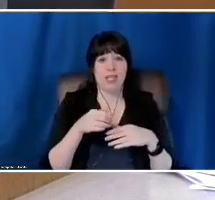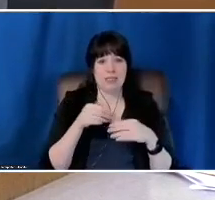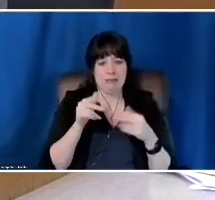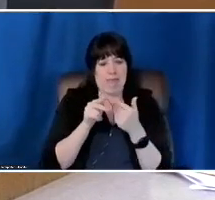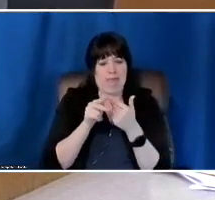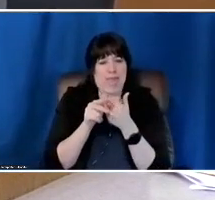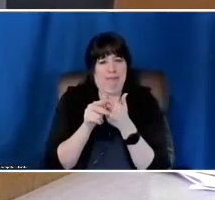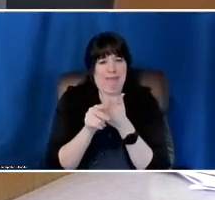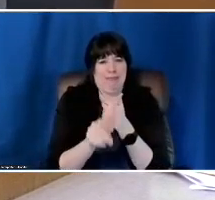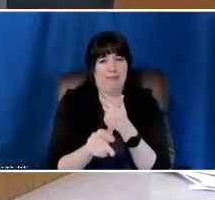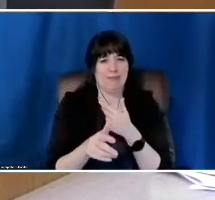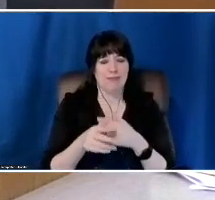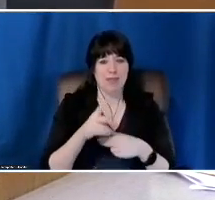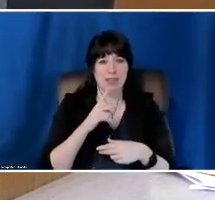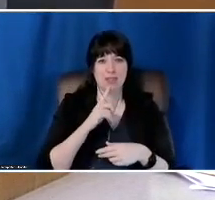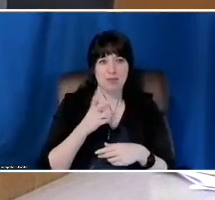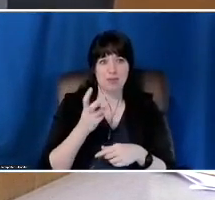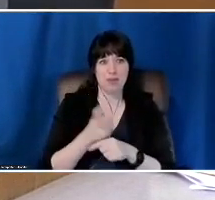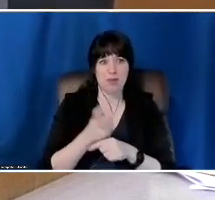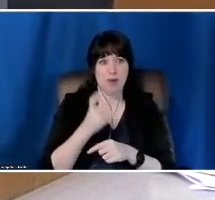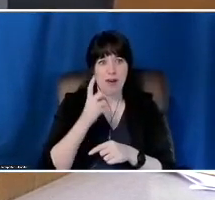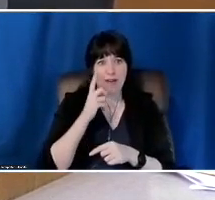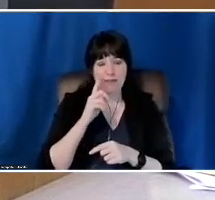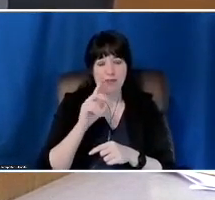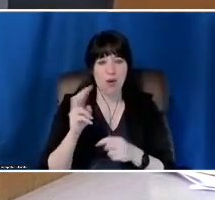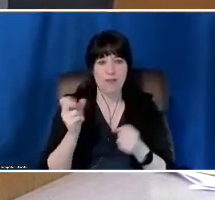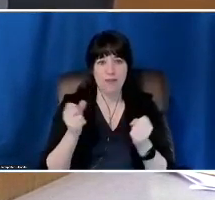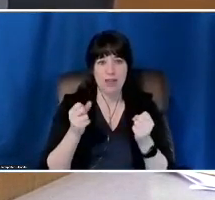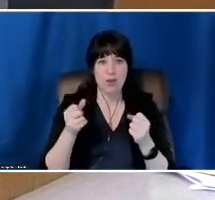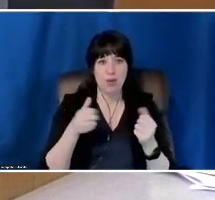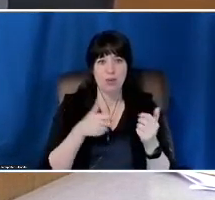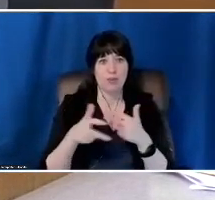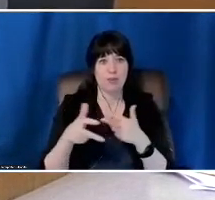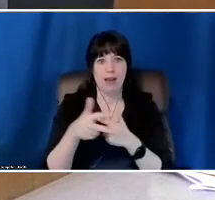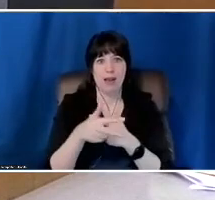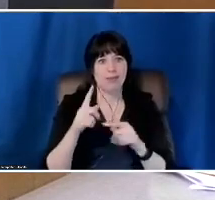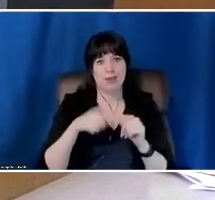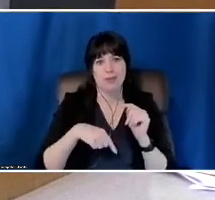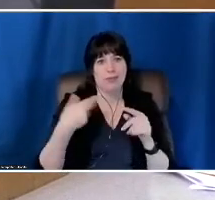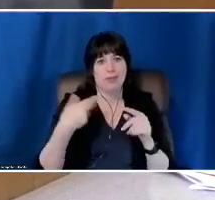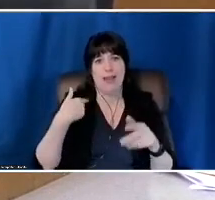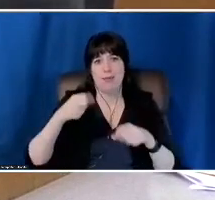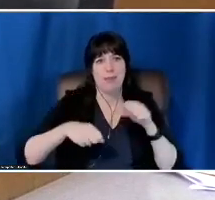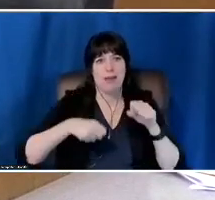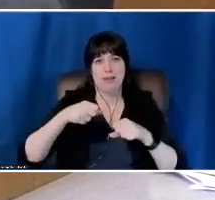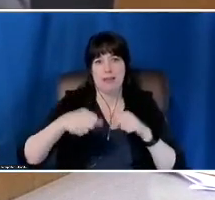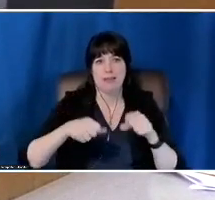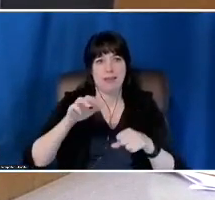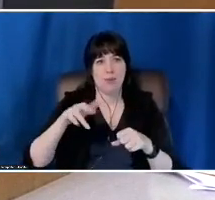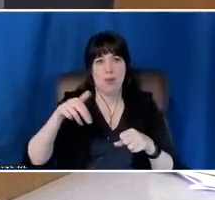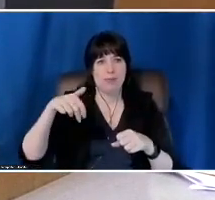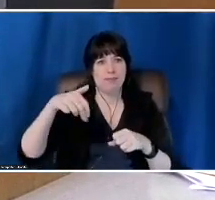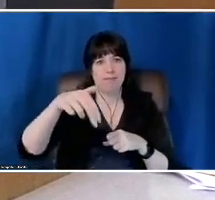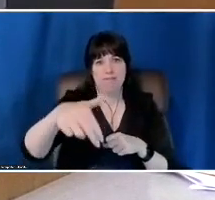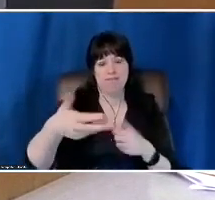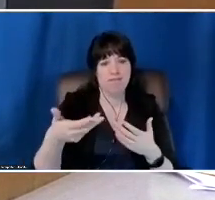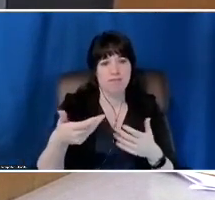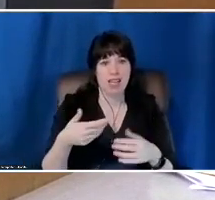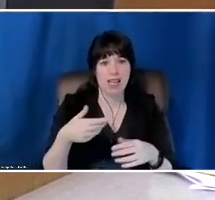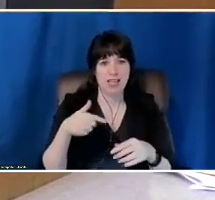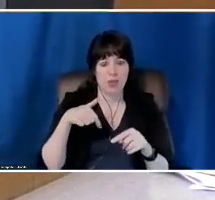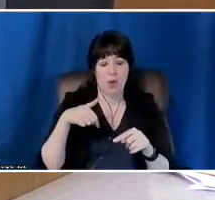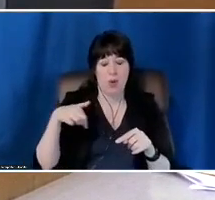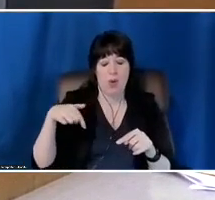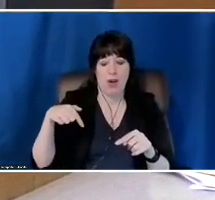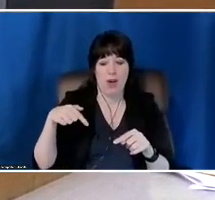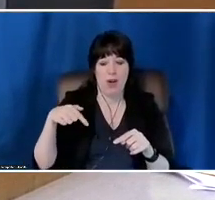there for vehicles to pass each other, let alone bicyclists or pedestrians. And to go all the way around and take the Lancaster